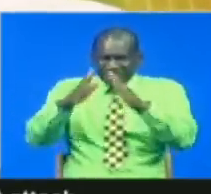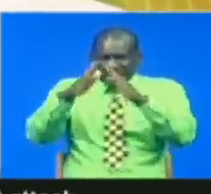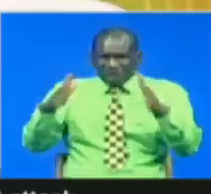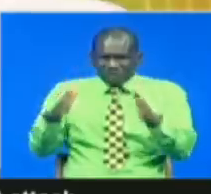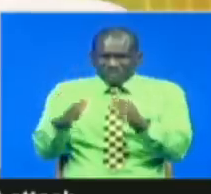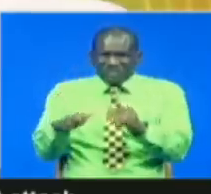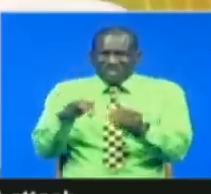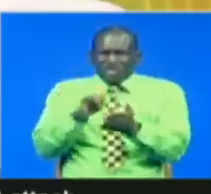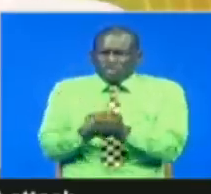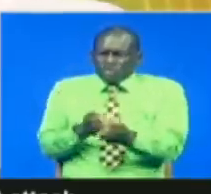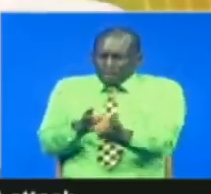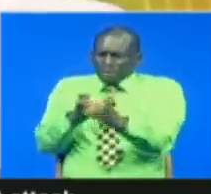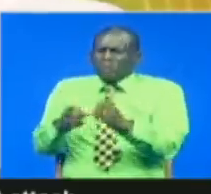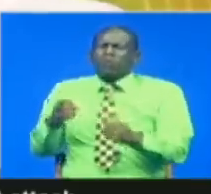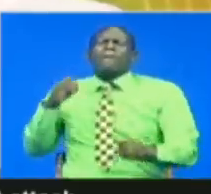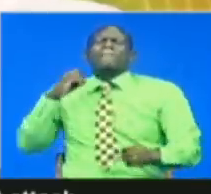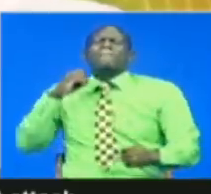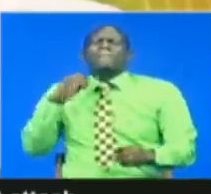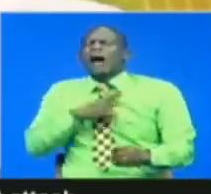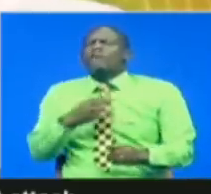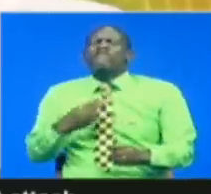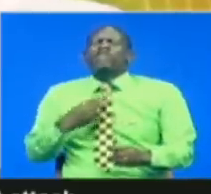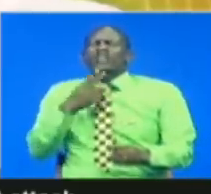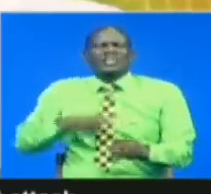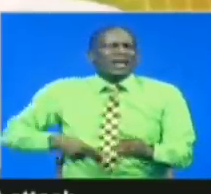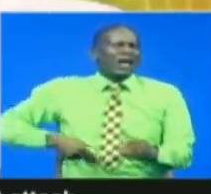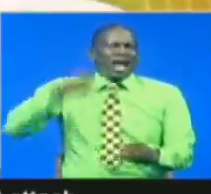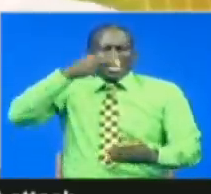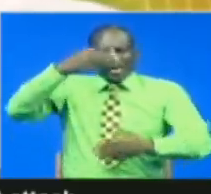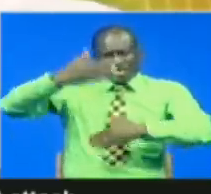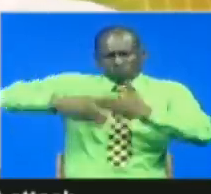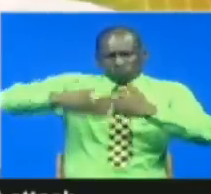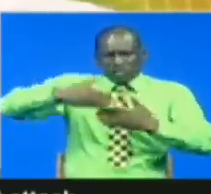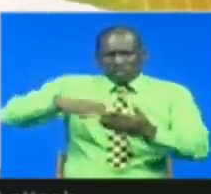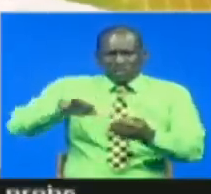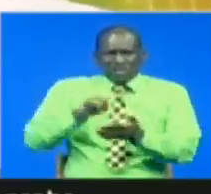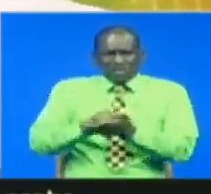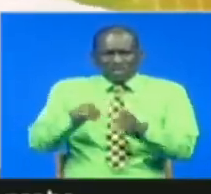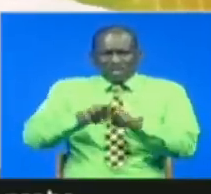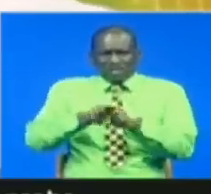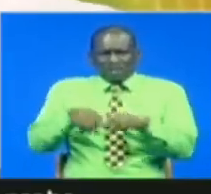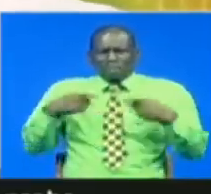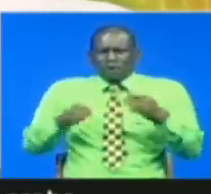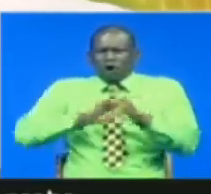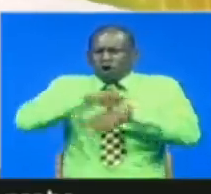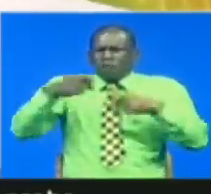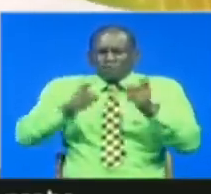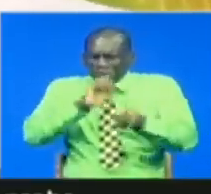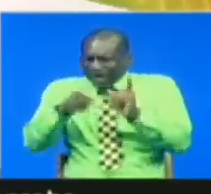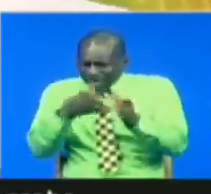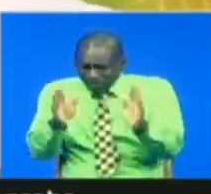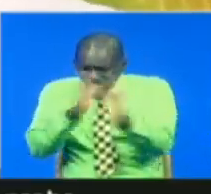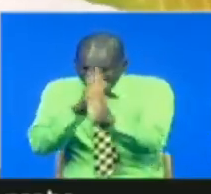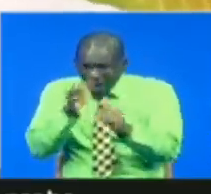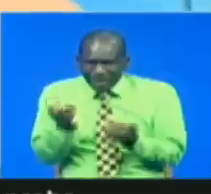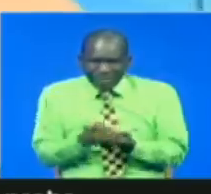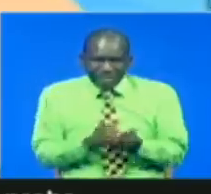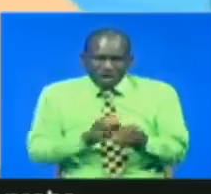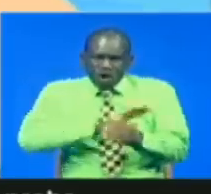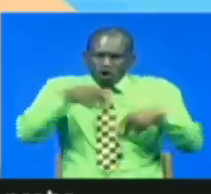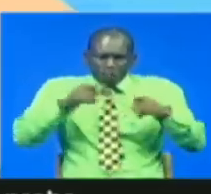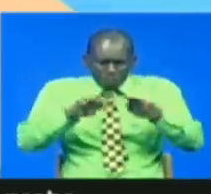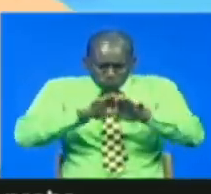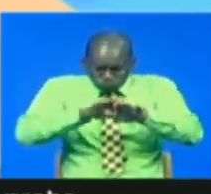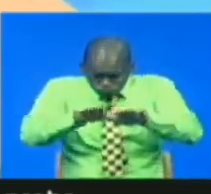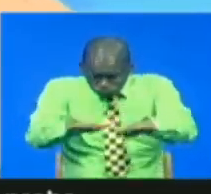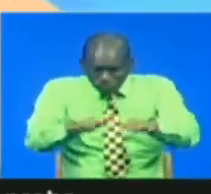that gunshot was so loud and so near that everyone scampered for safety. You know, everyone went down flat.